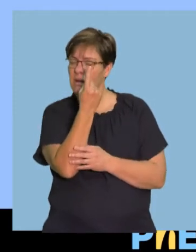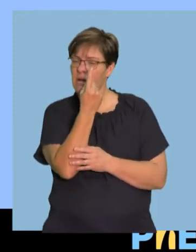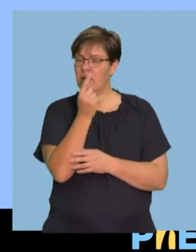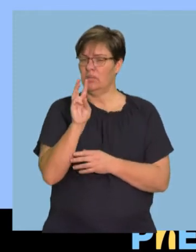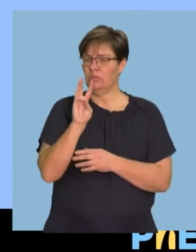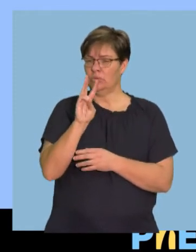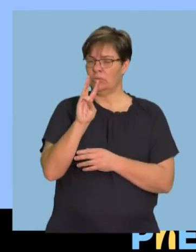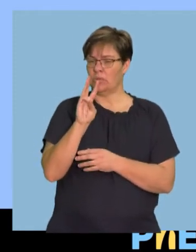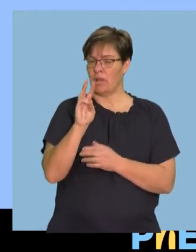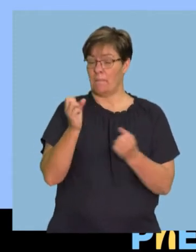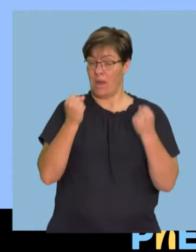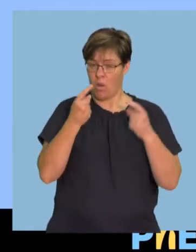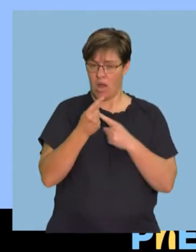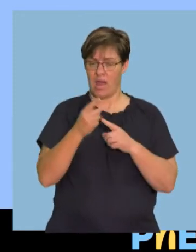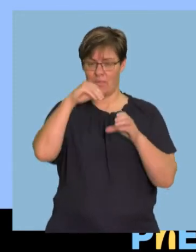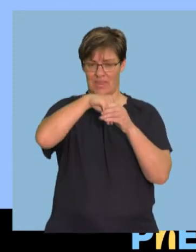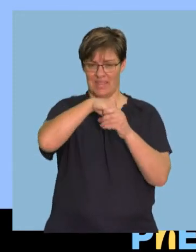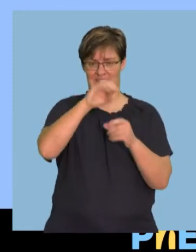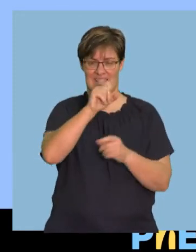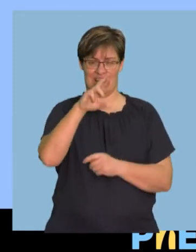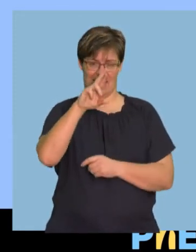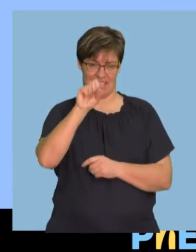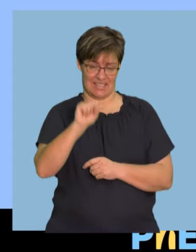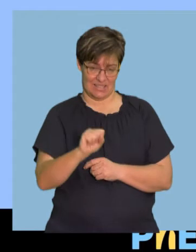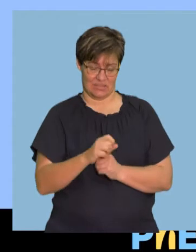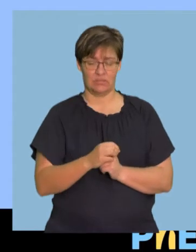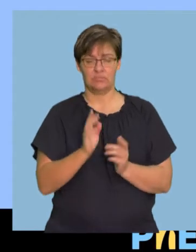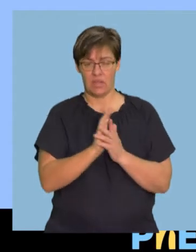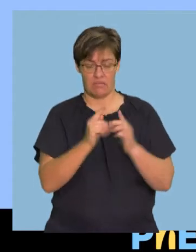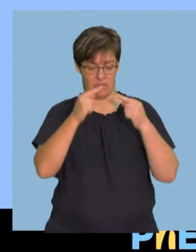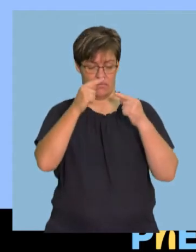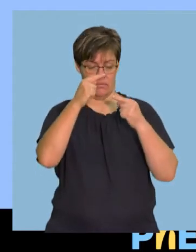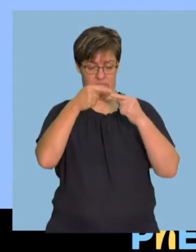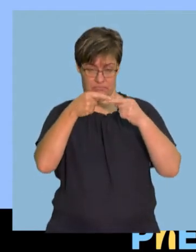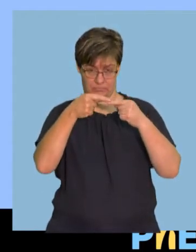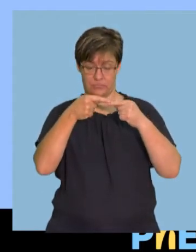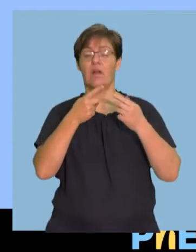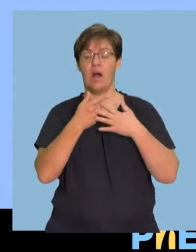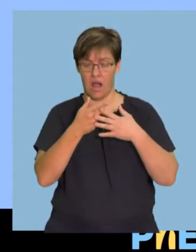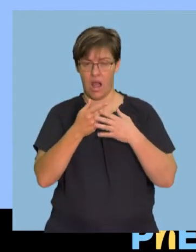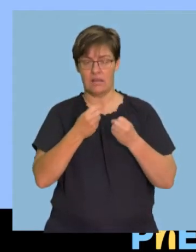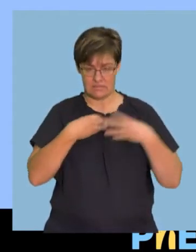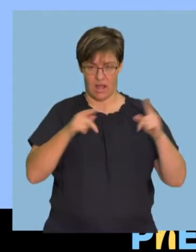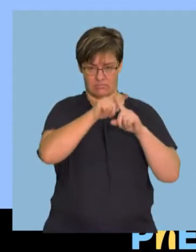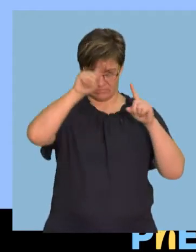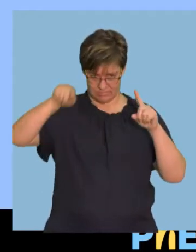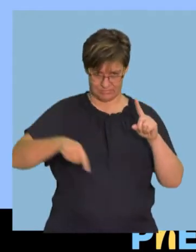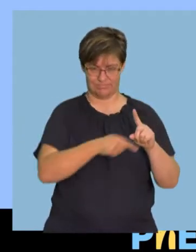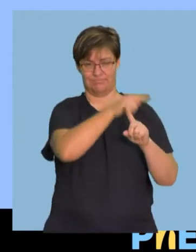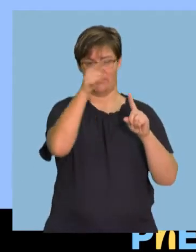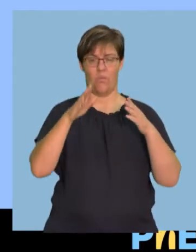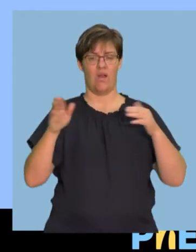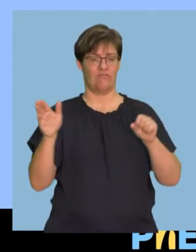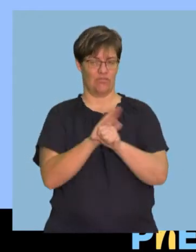happens in terms of power in a series circuit, right? So if we close the switch, current will start to flow because